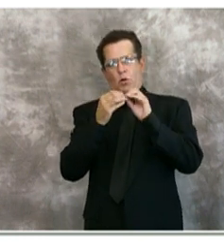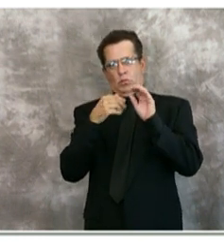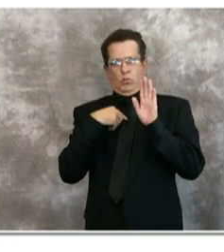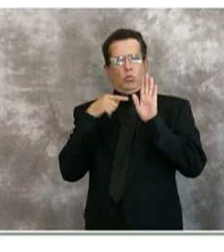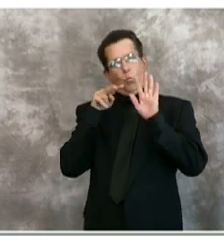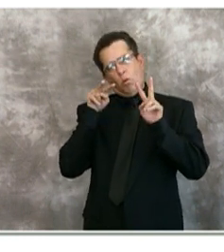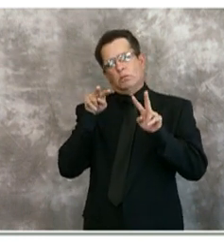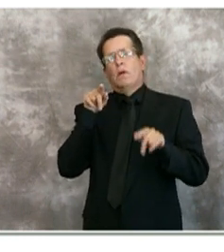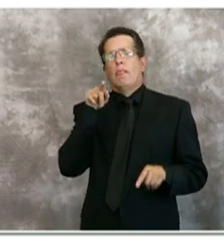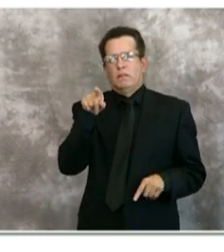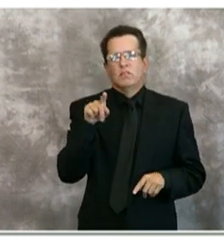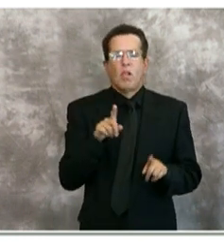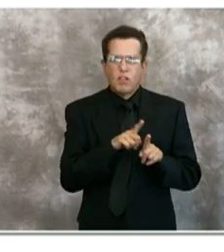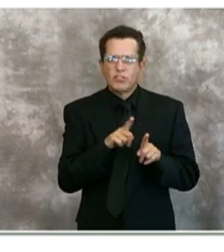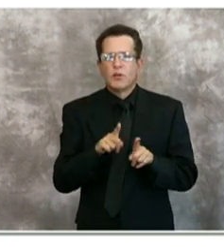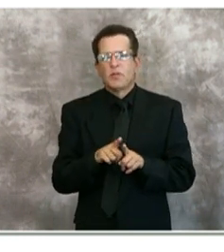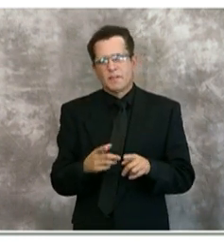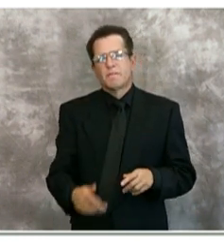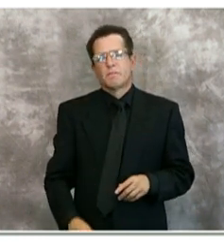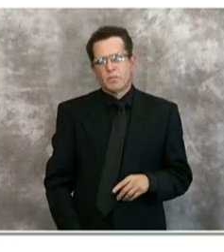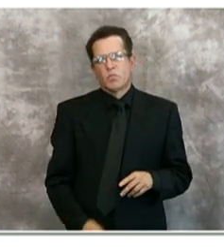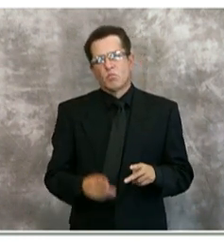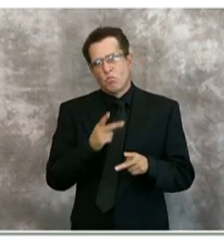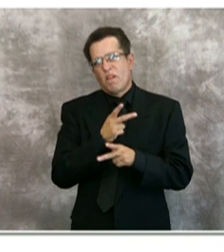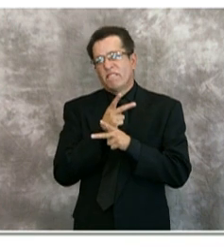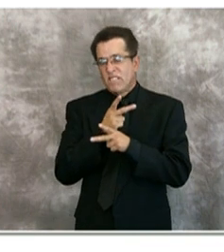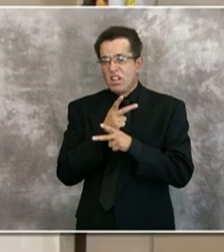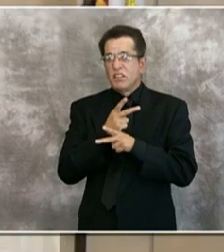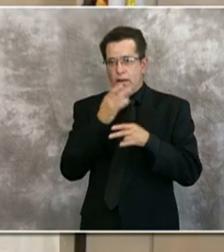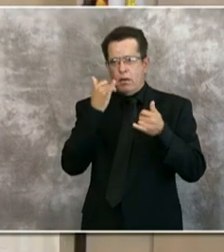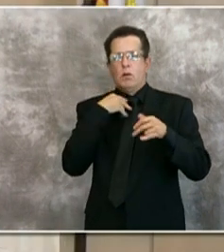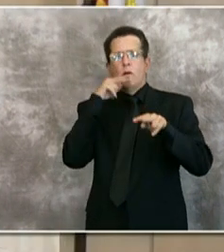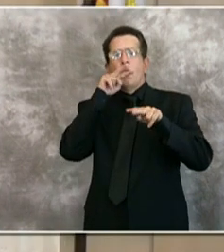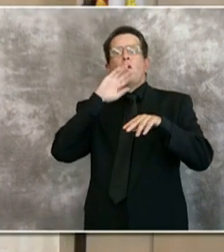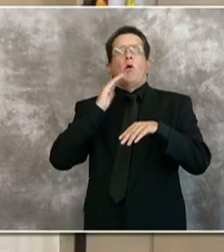statistics as well. Now let's move to our triggers.